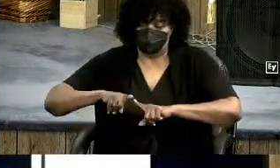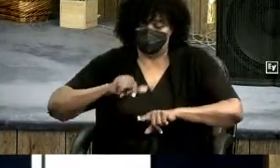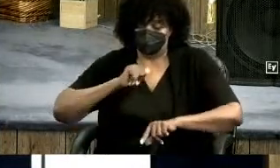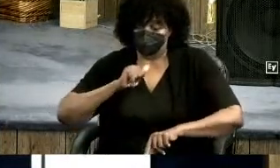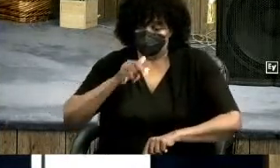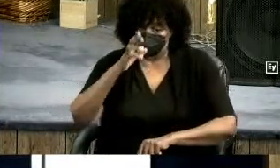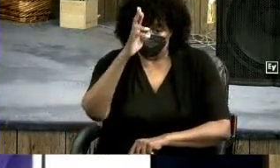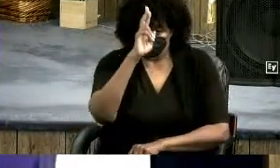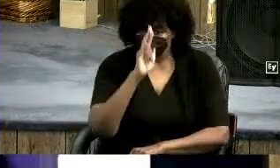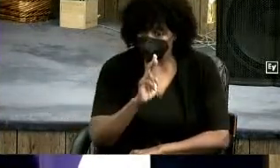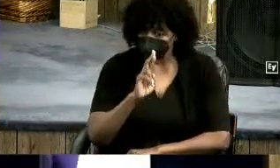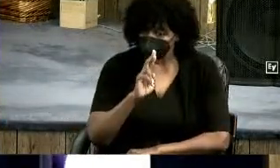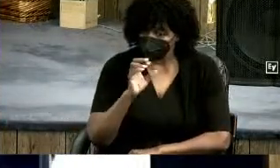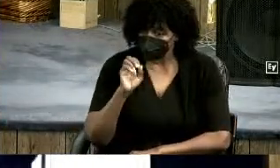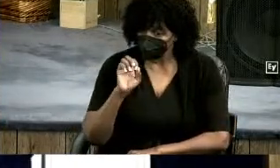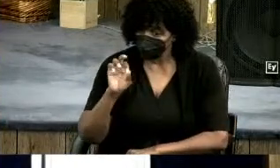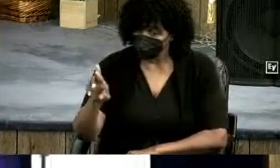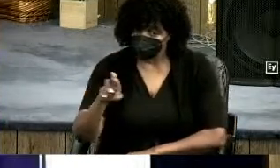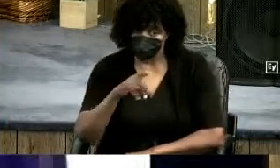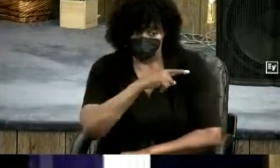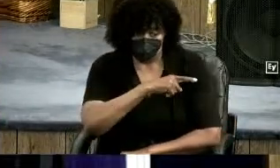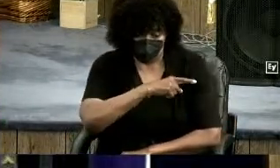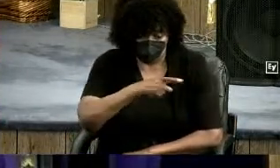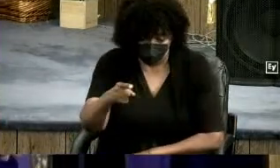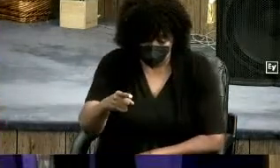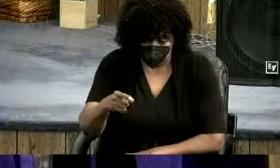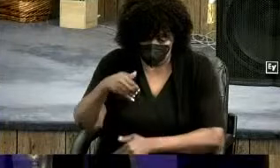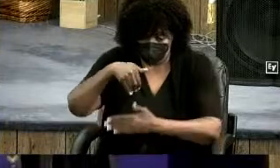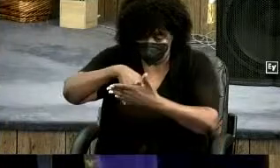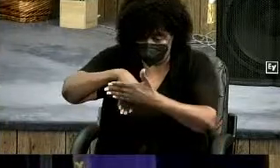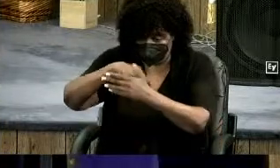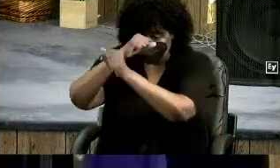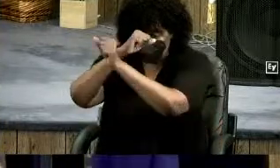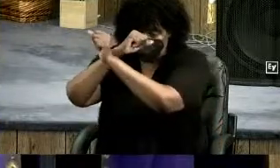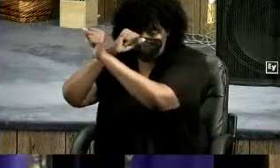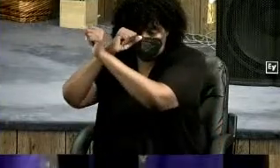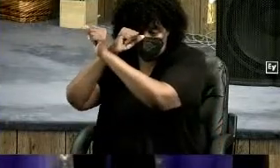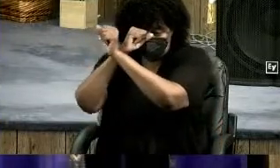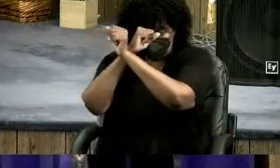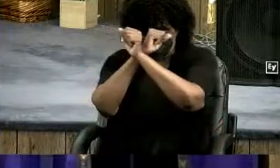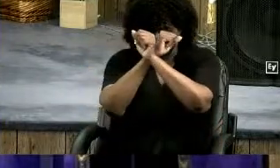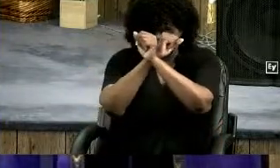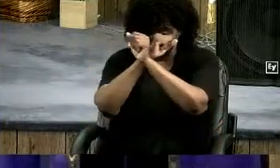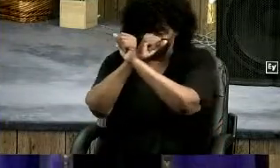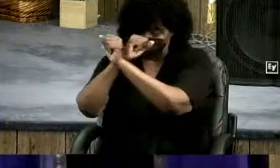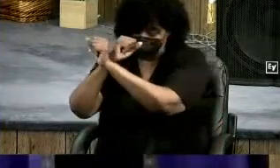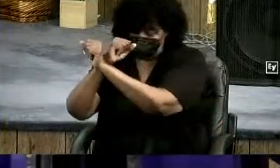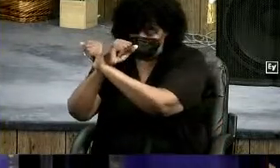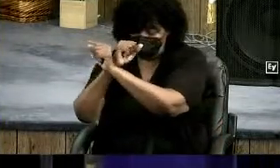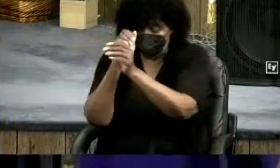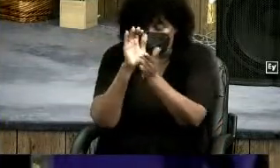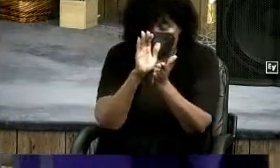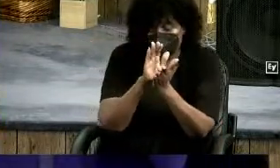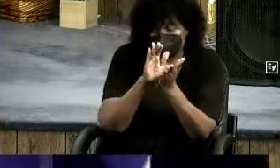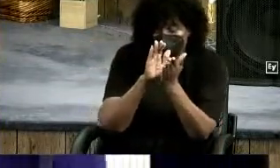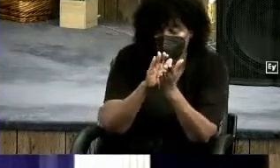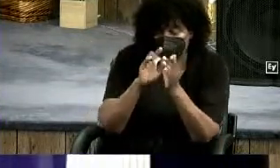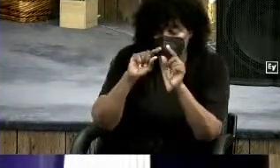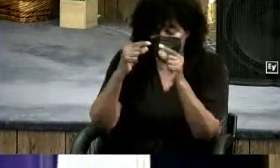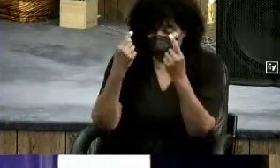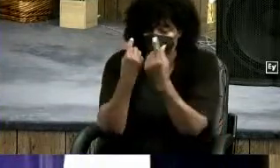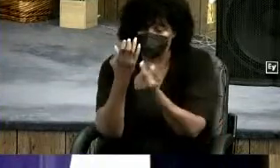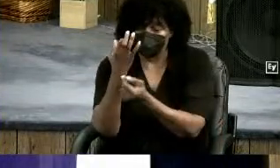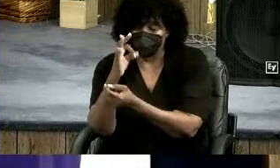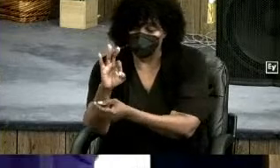as royal or a priesthood because they are in captivity. They are a minority of people who believe in